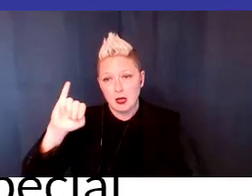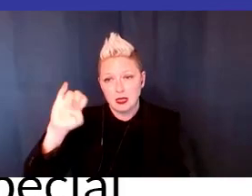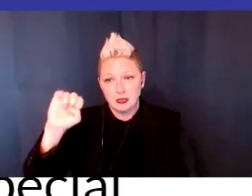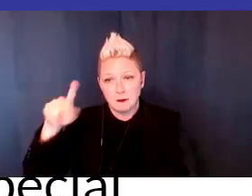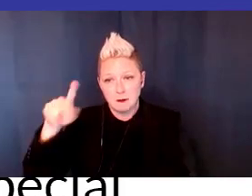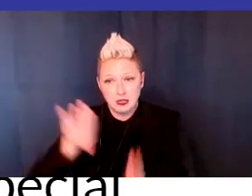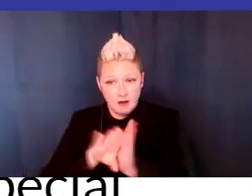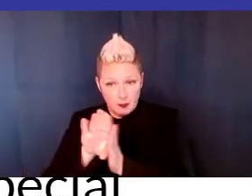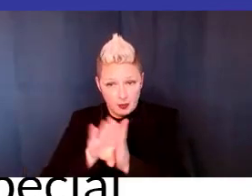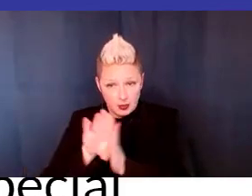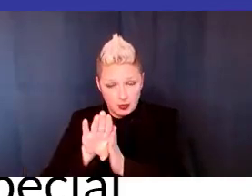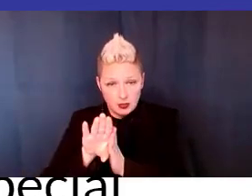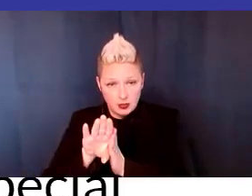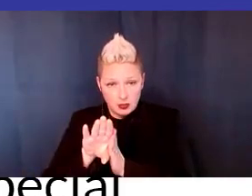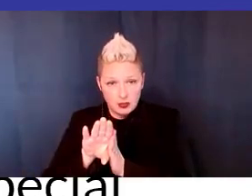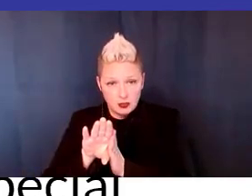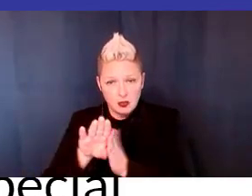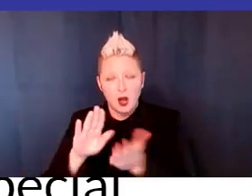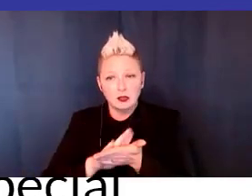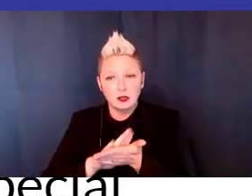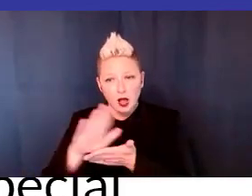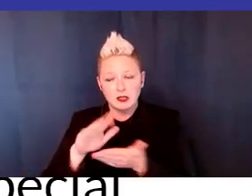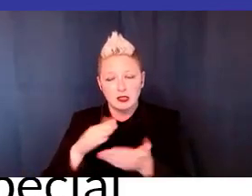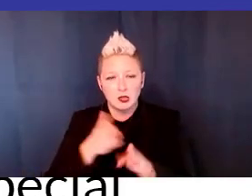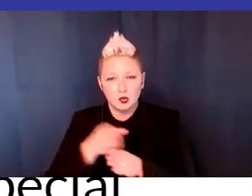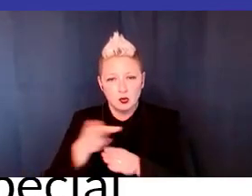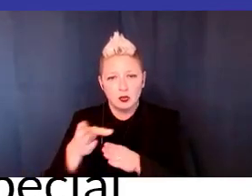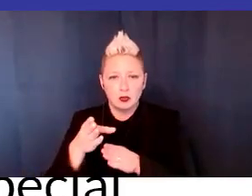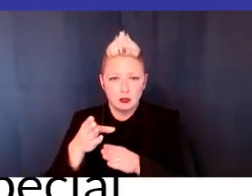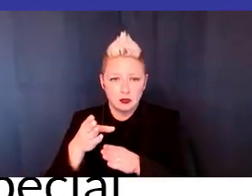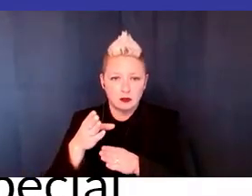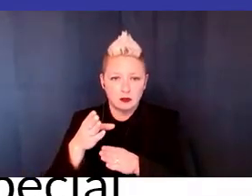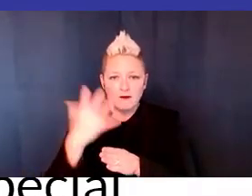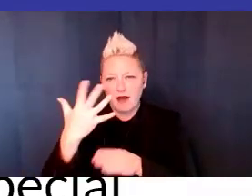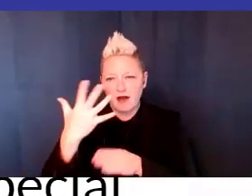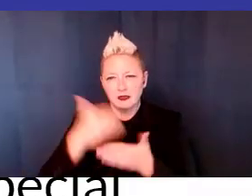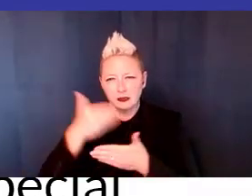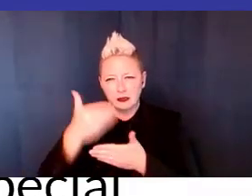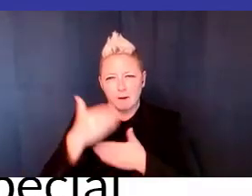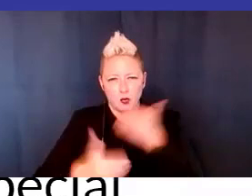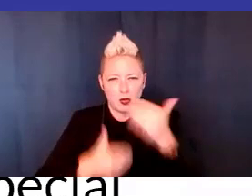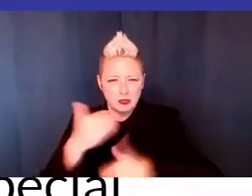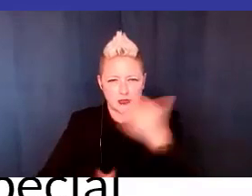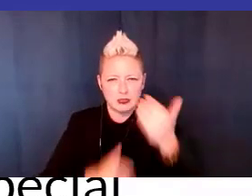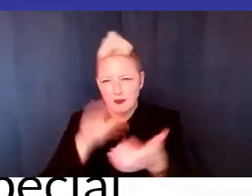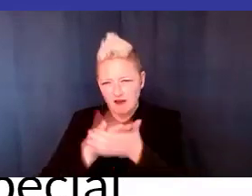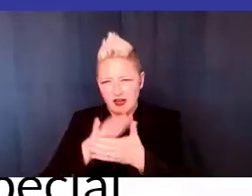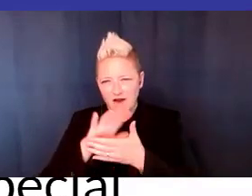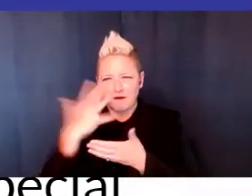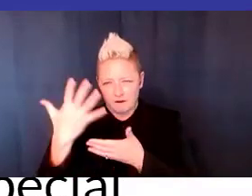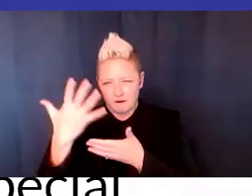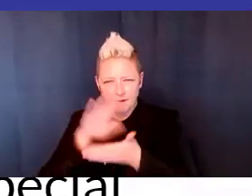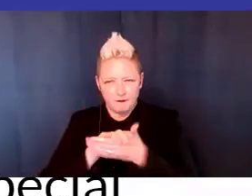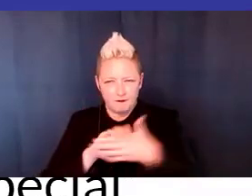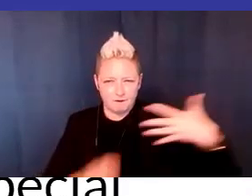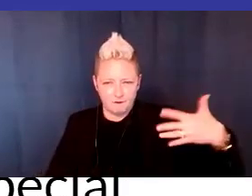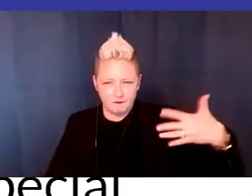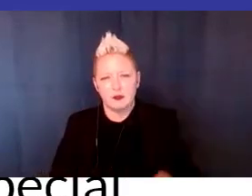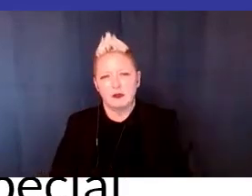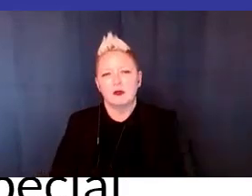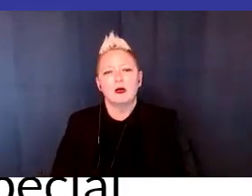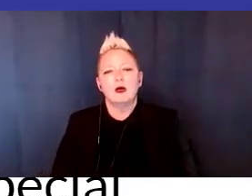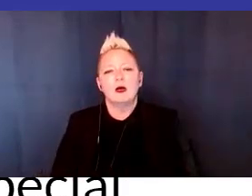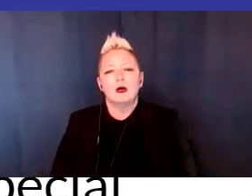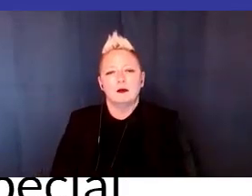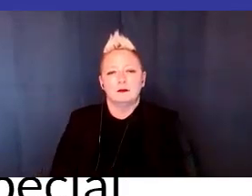development, our College and Career Ready IEP, CCR IEP 5-step process, and the 5 beliefs. And as we were going